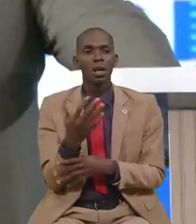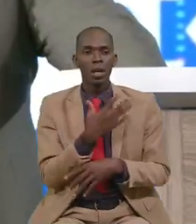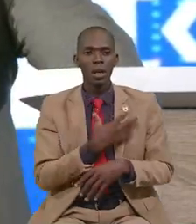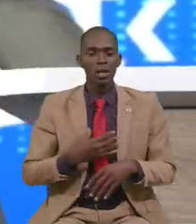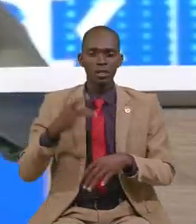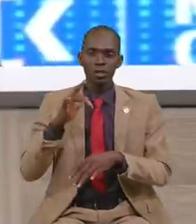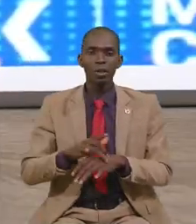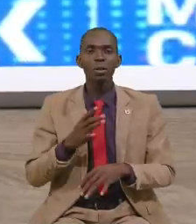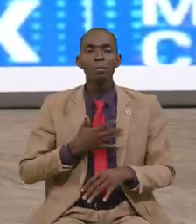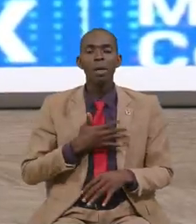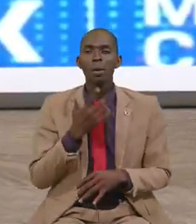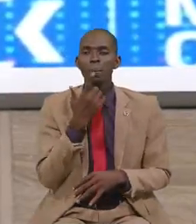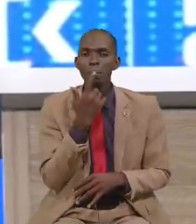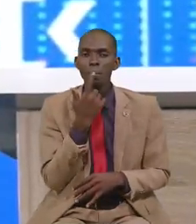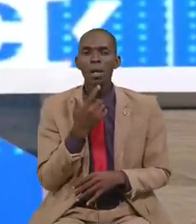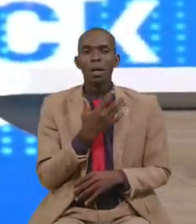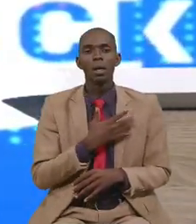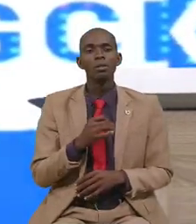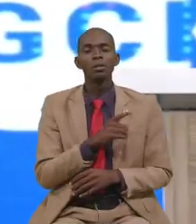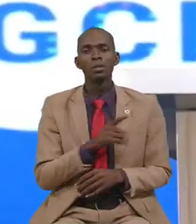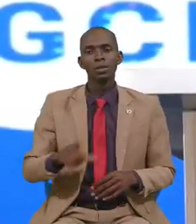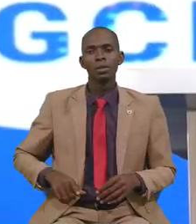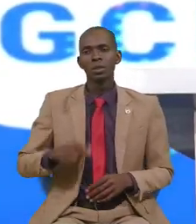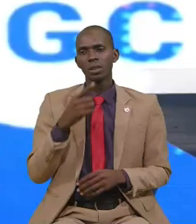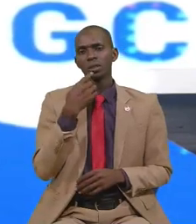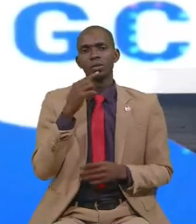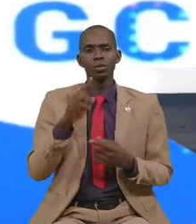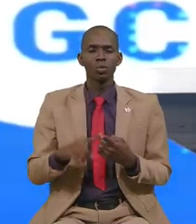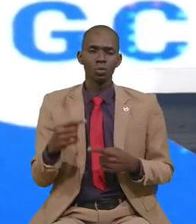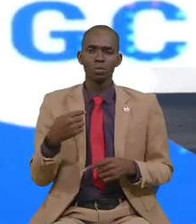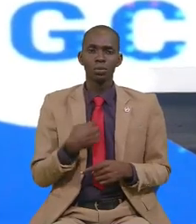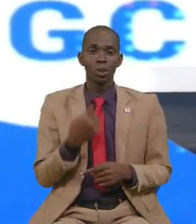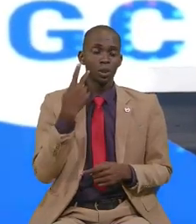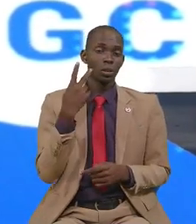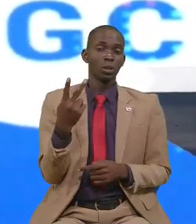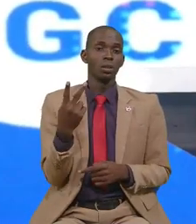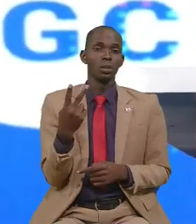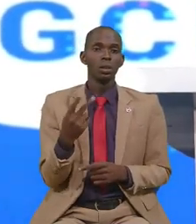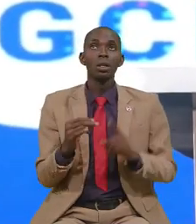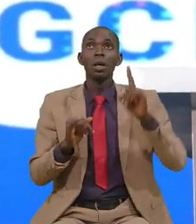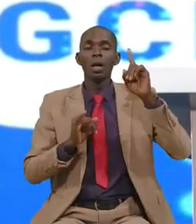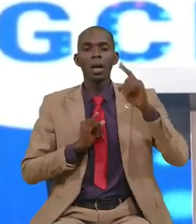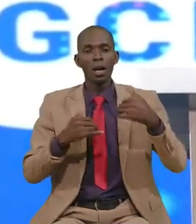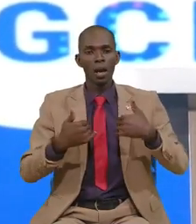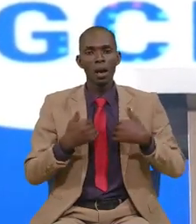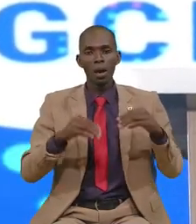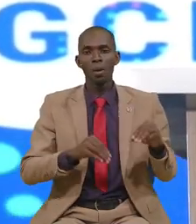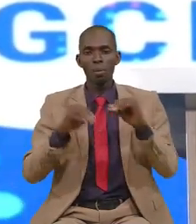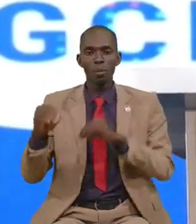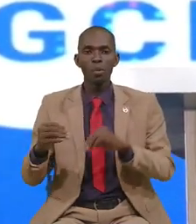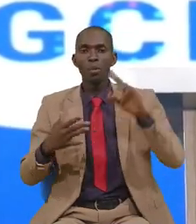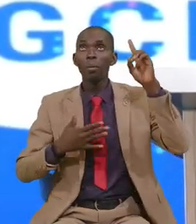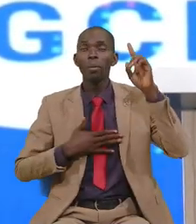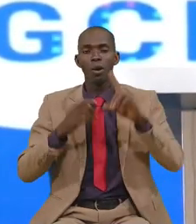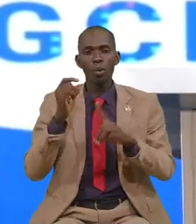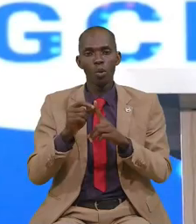my mouth. And the Lord said unto me, behold, I have put my words in